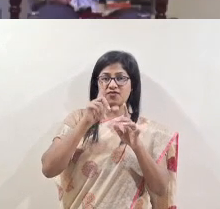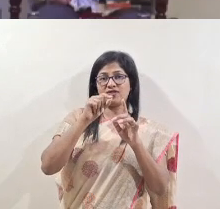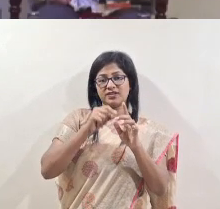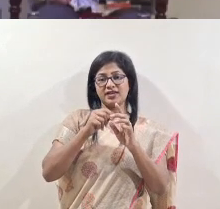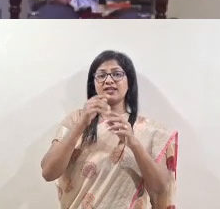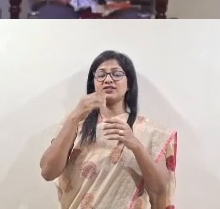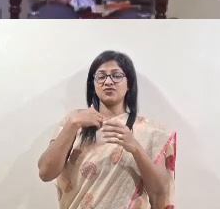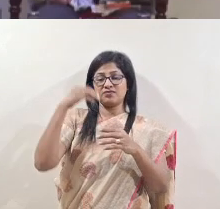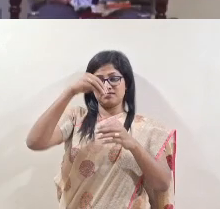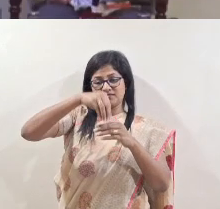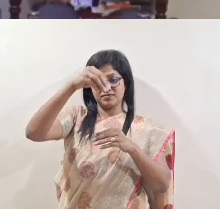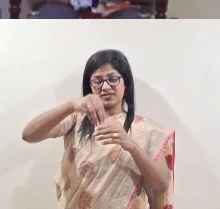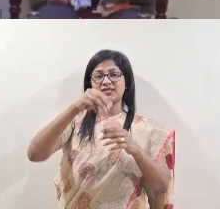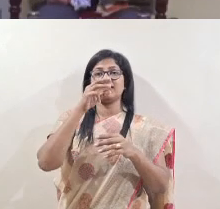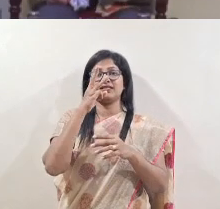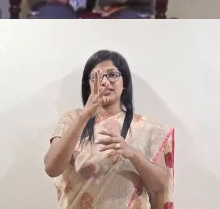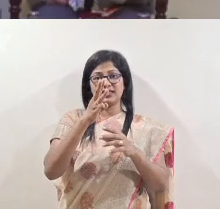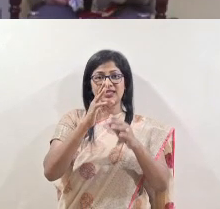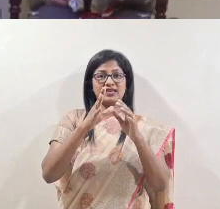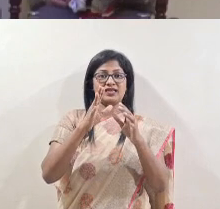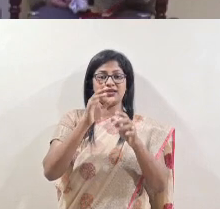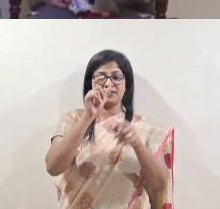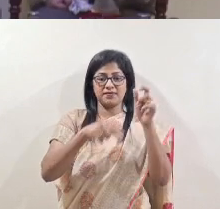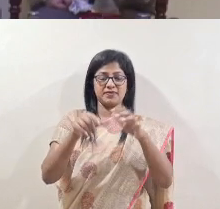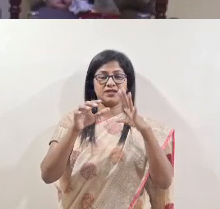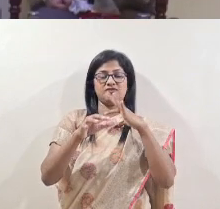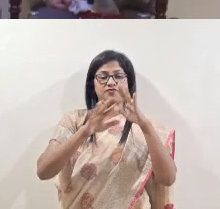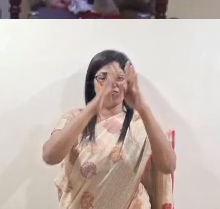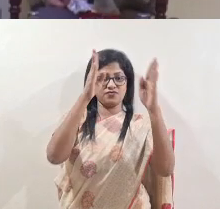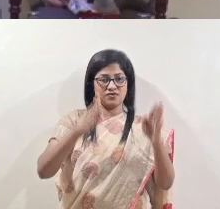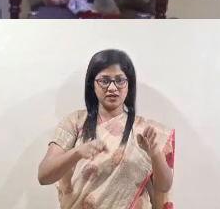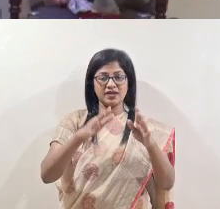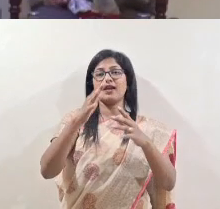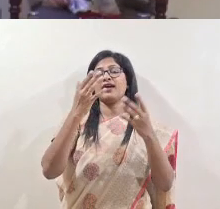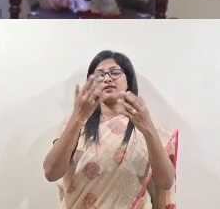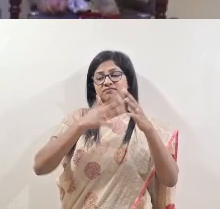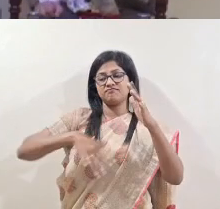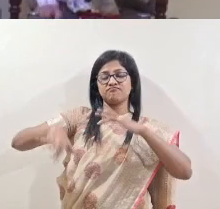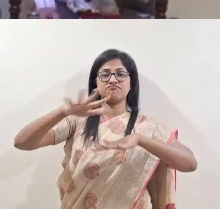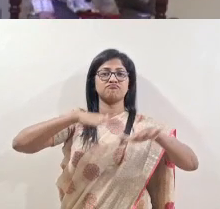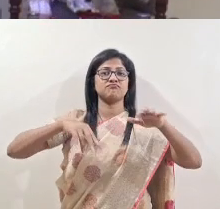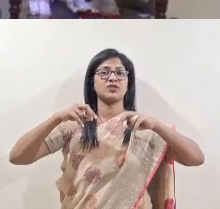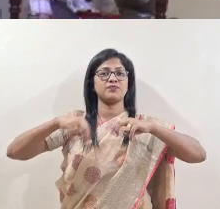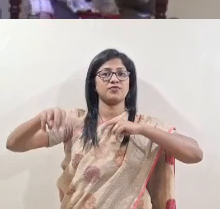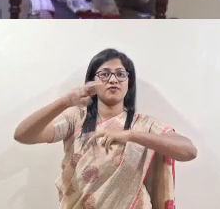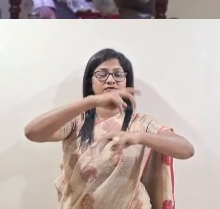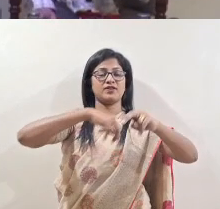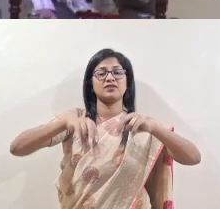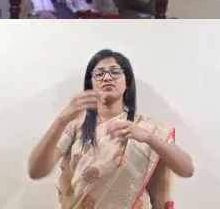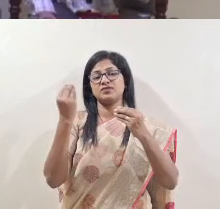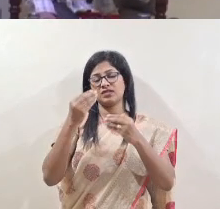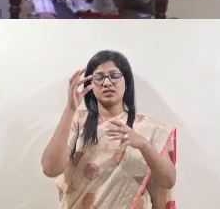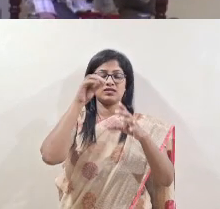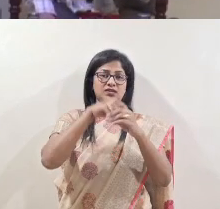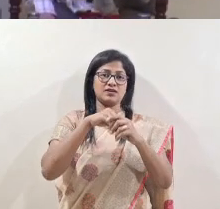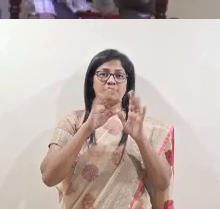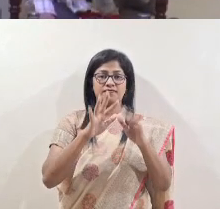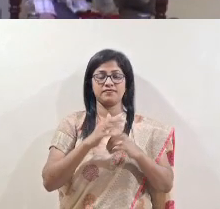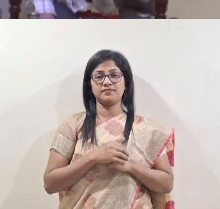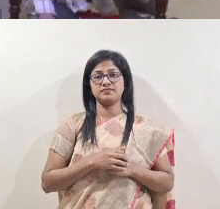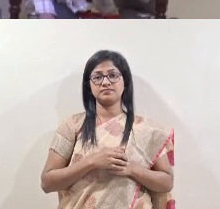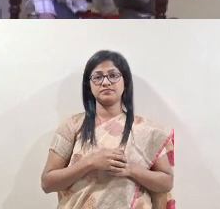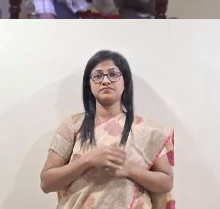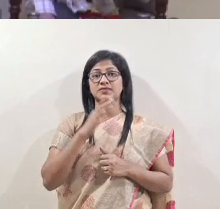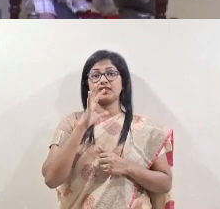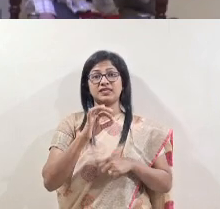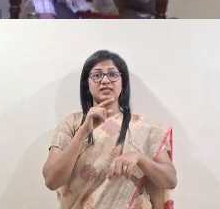three pedestrian waiting at the shop, and then the rest are moving. So that I had included to for the